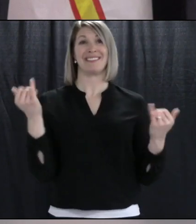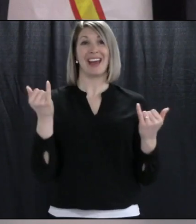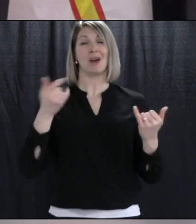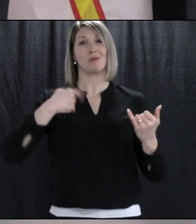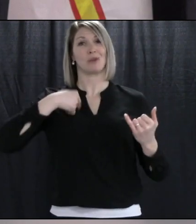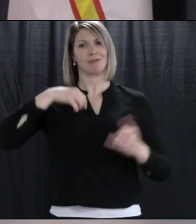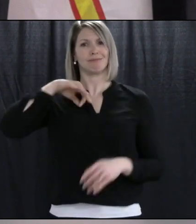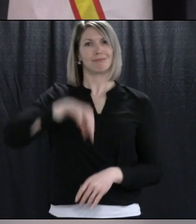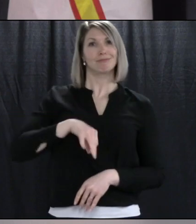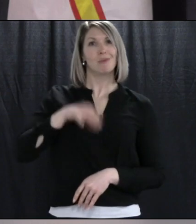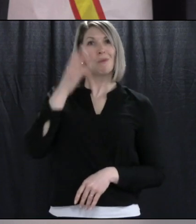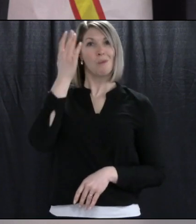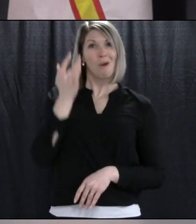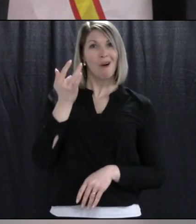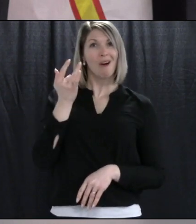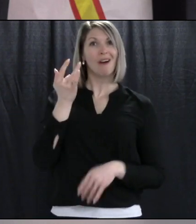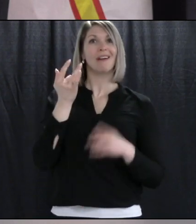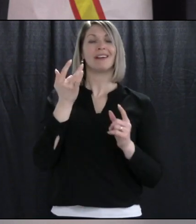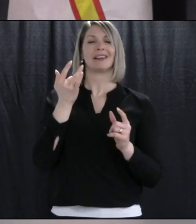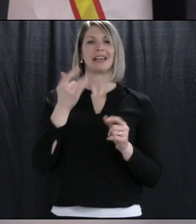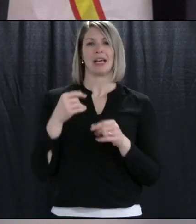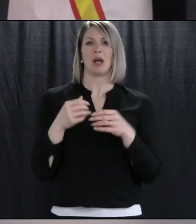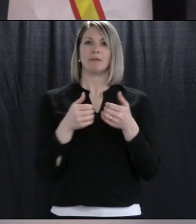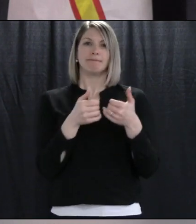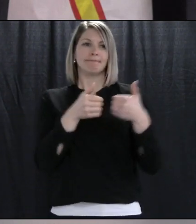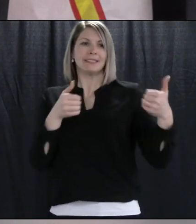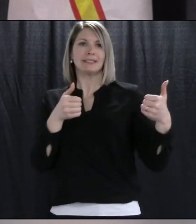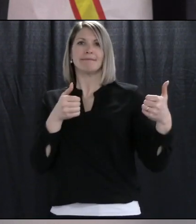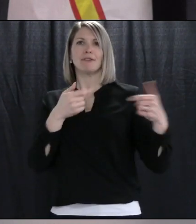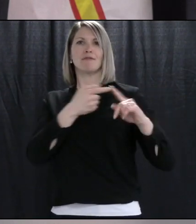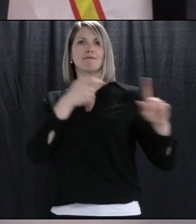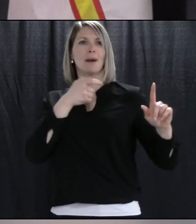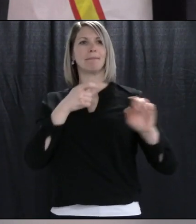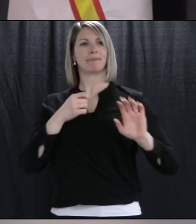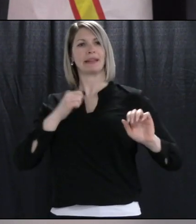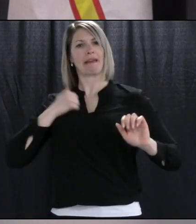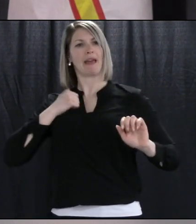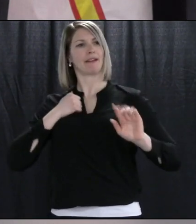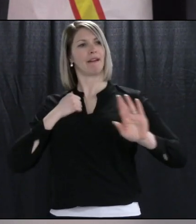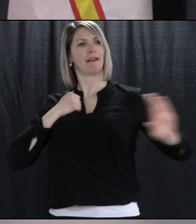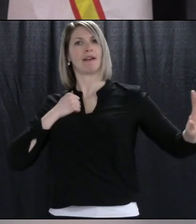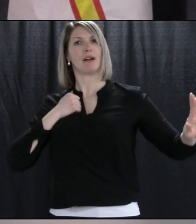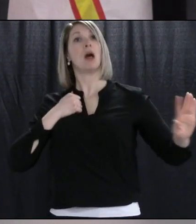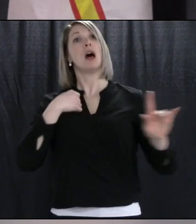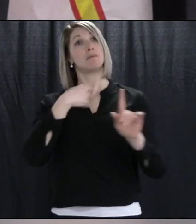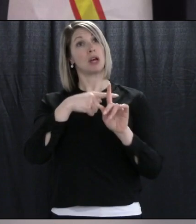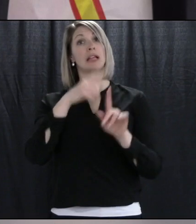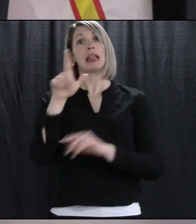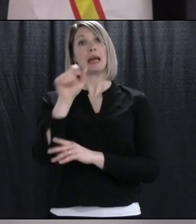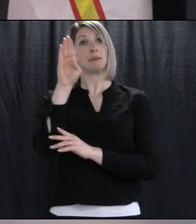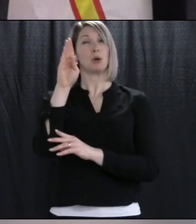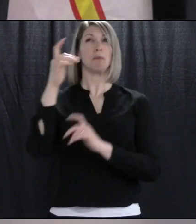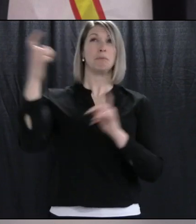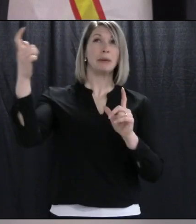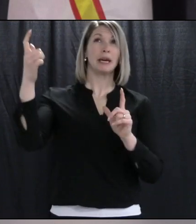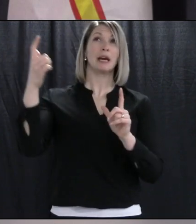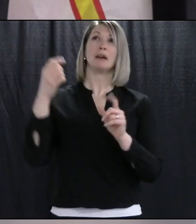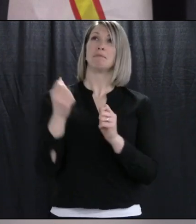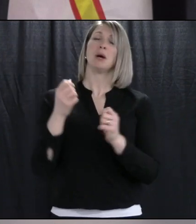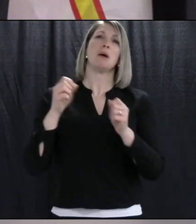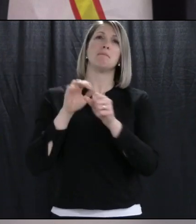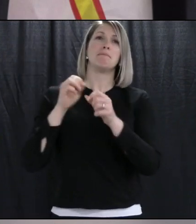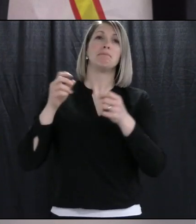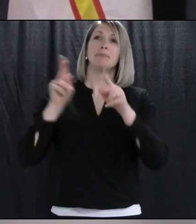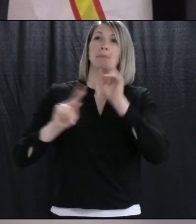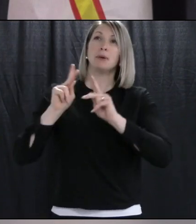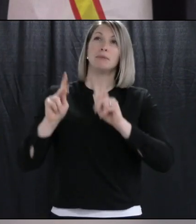and islands off this island and include remote Labrador as well. So as your Premier, I will do whatever it takes